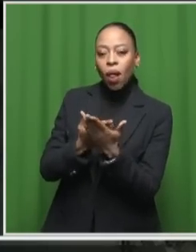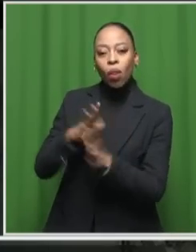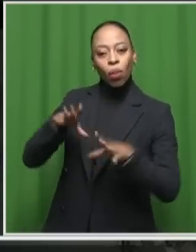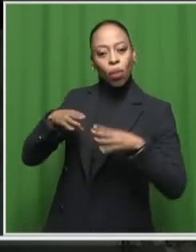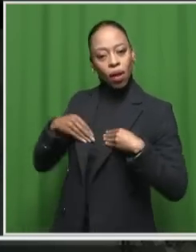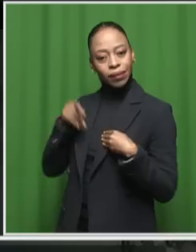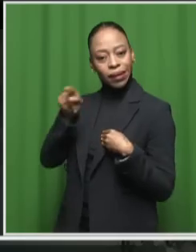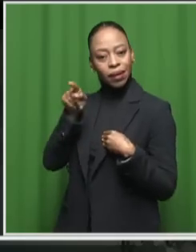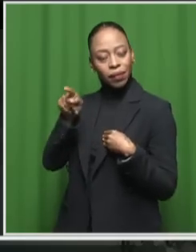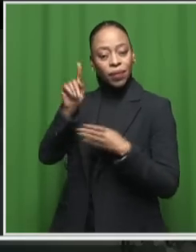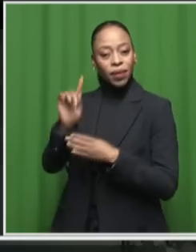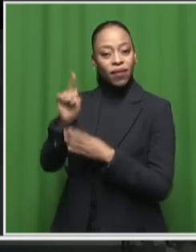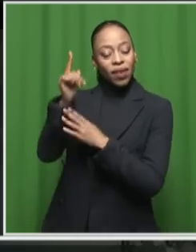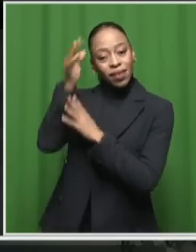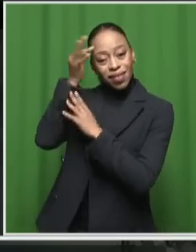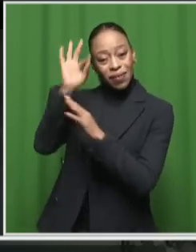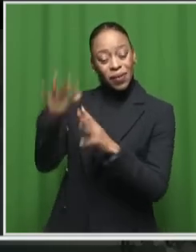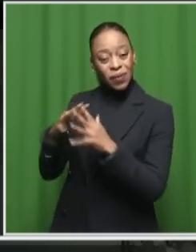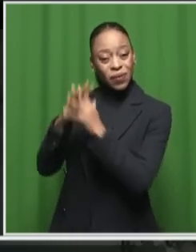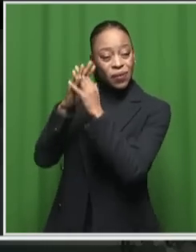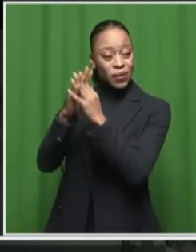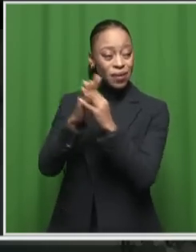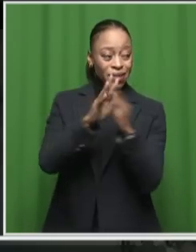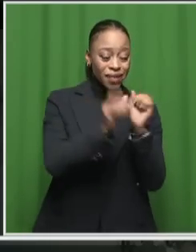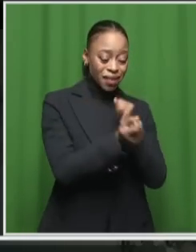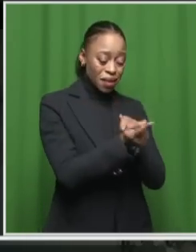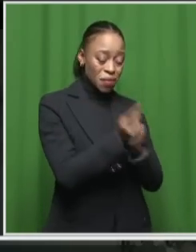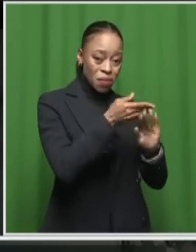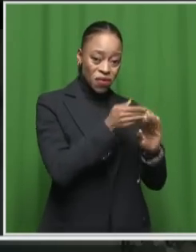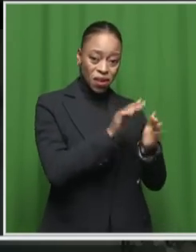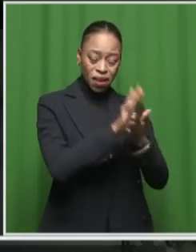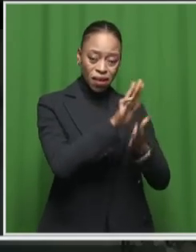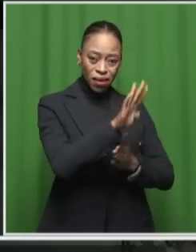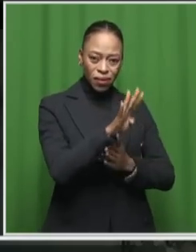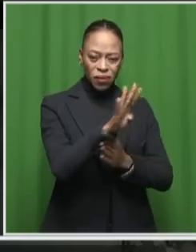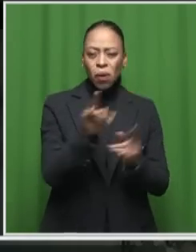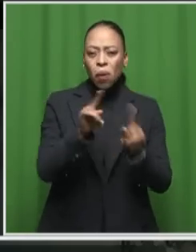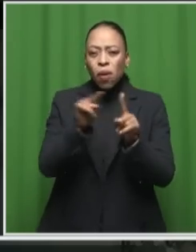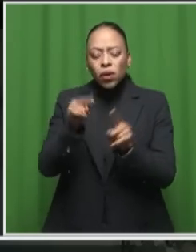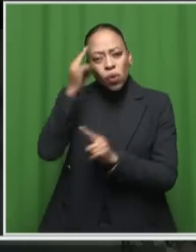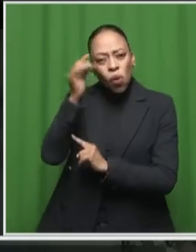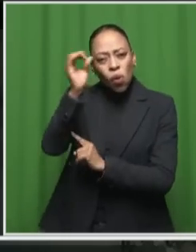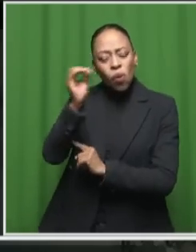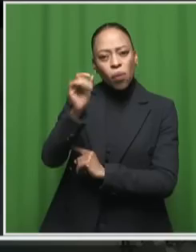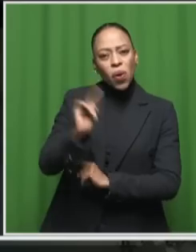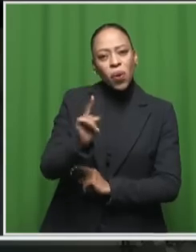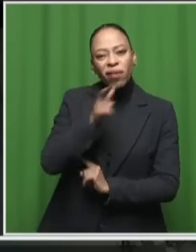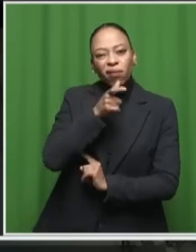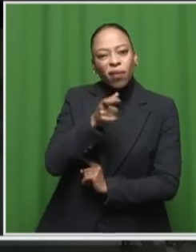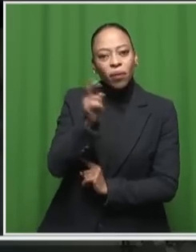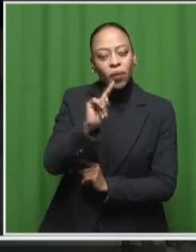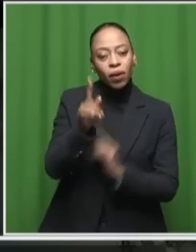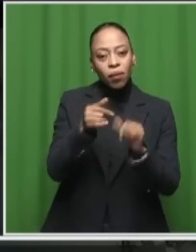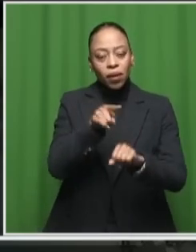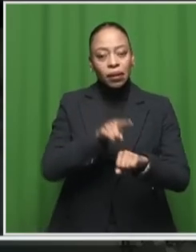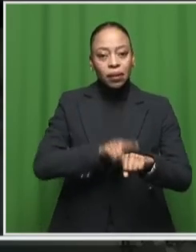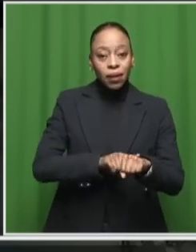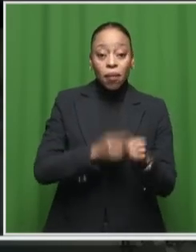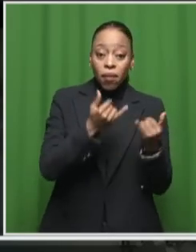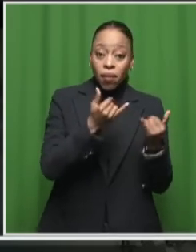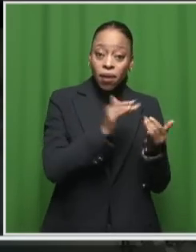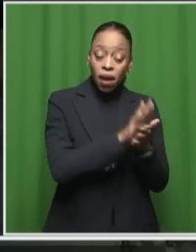the first government of national unity that we had in South Africa. But what are your thoughts in that regard? How is this moment different